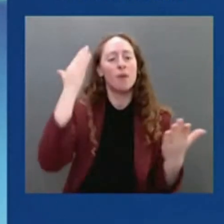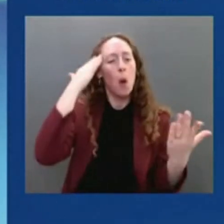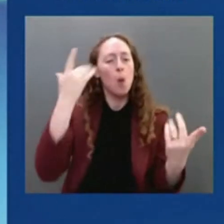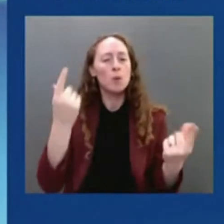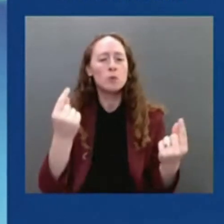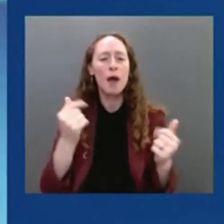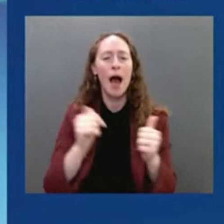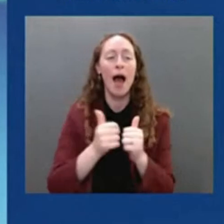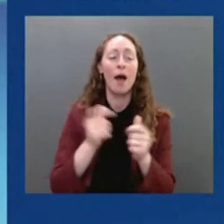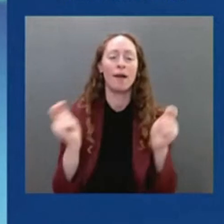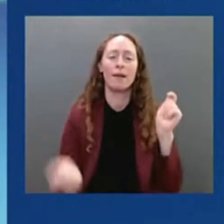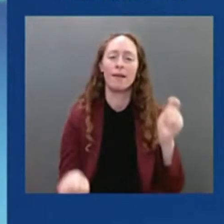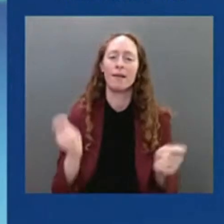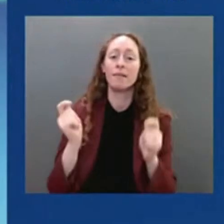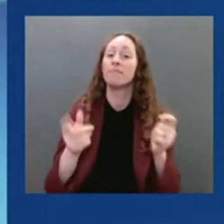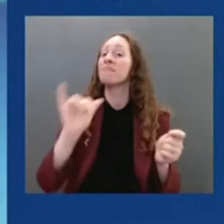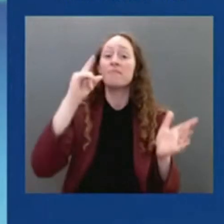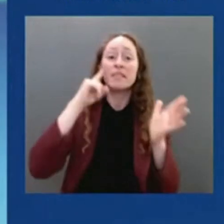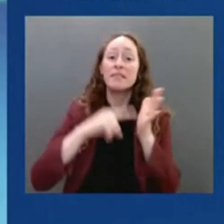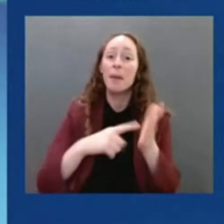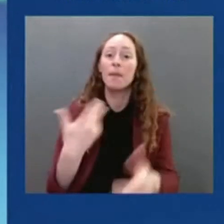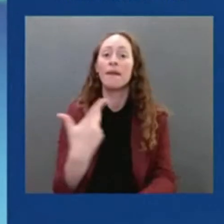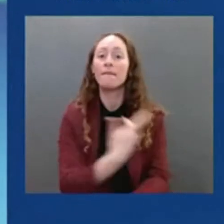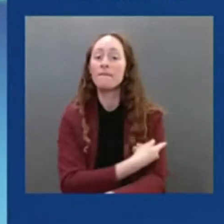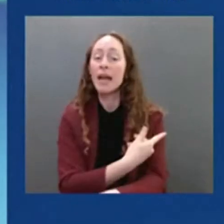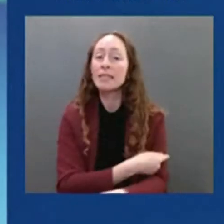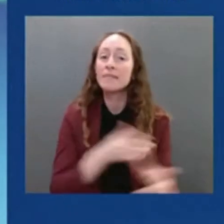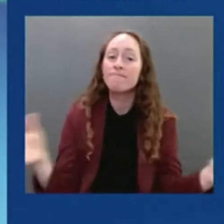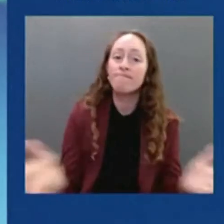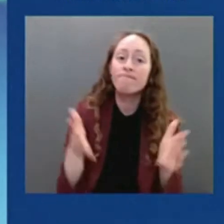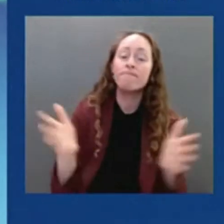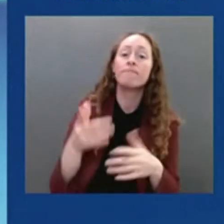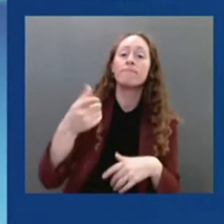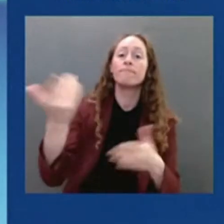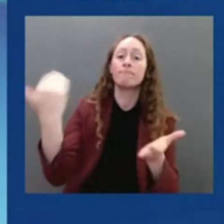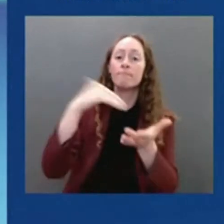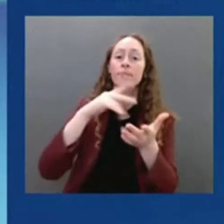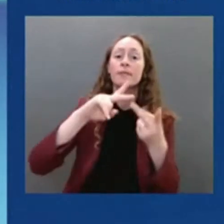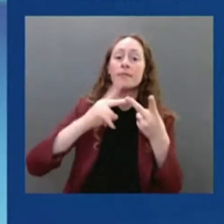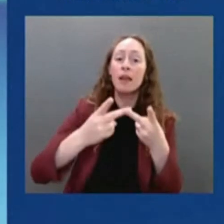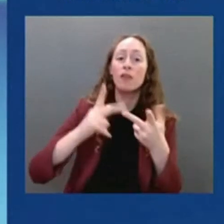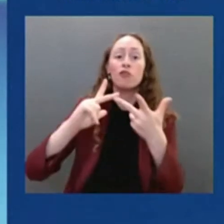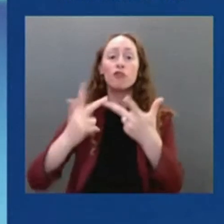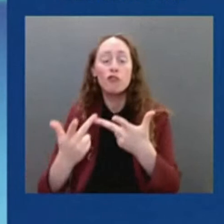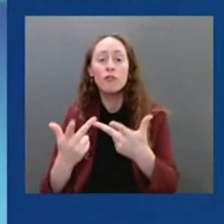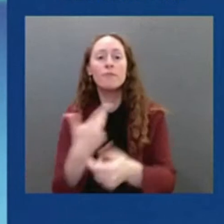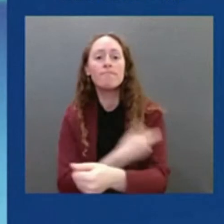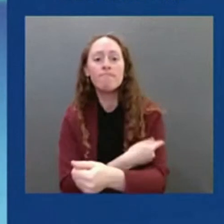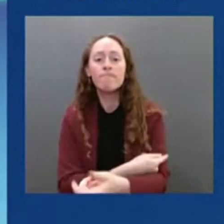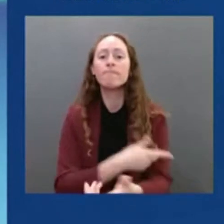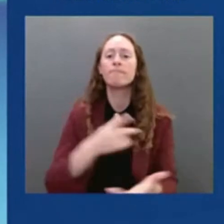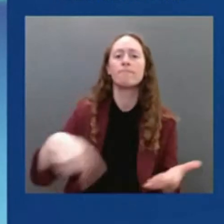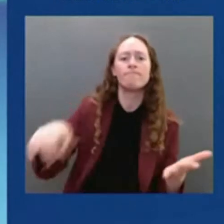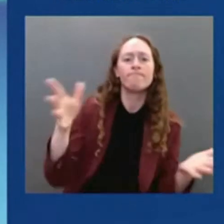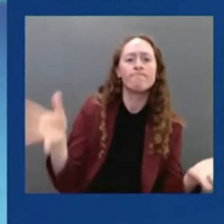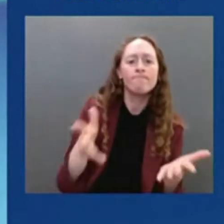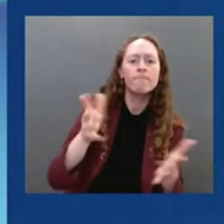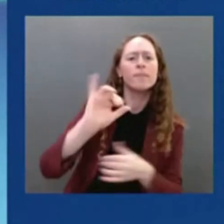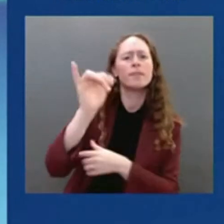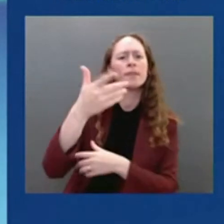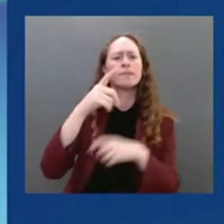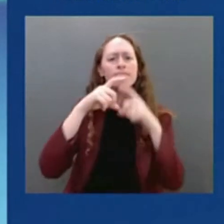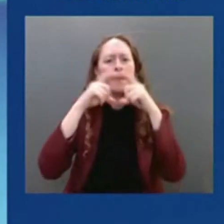treatments, tests, masks, ventilation, and so much more. But beyond just having these